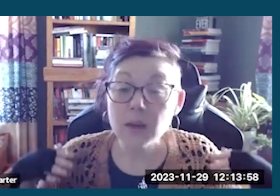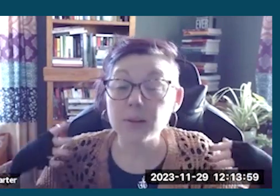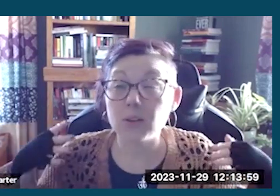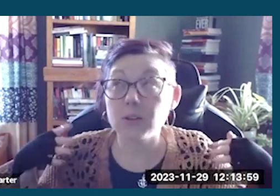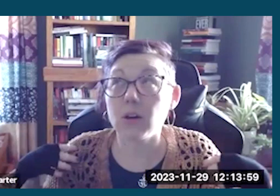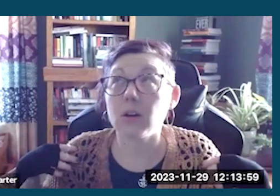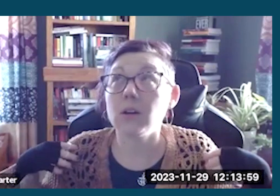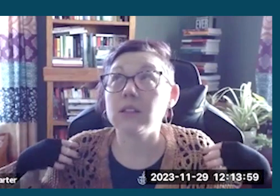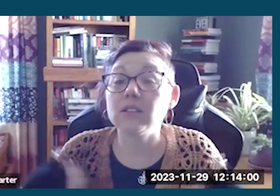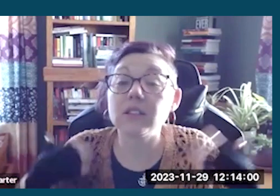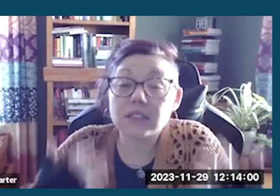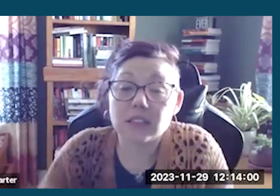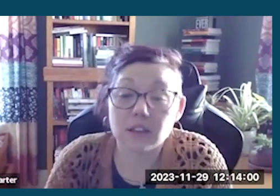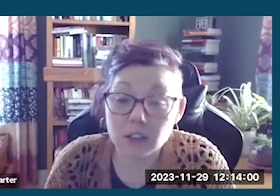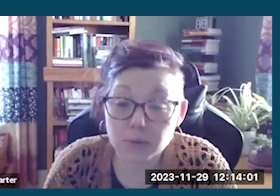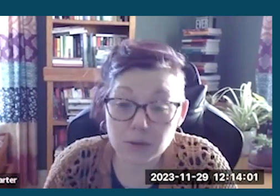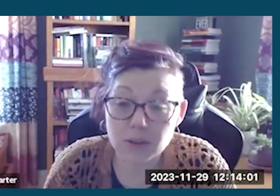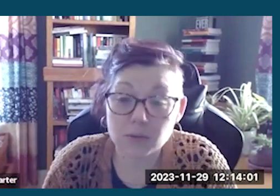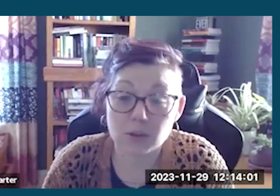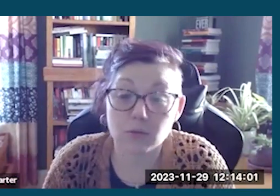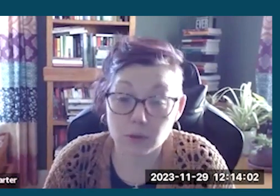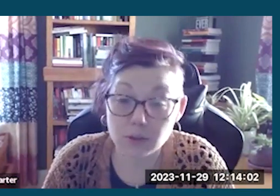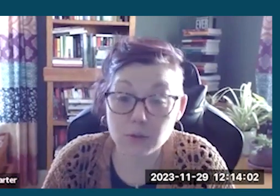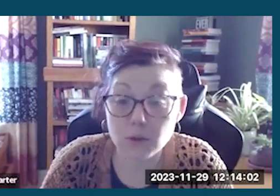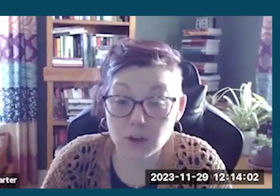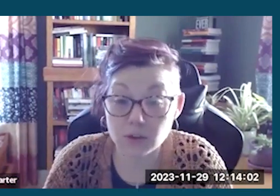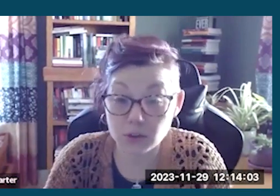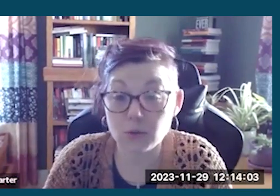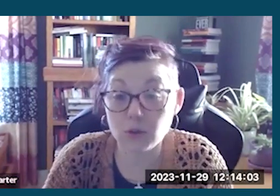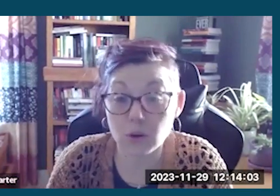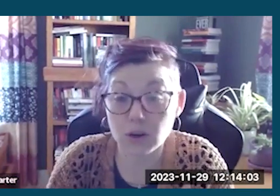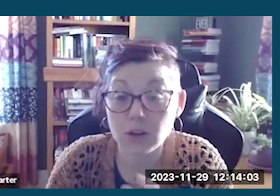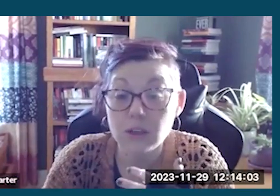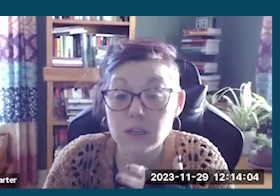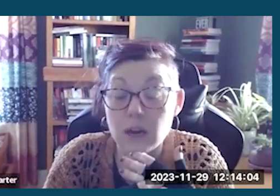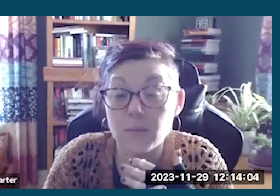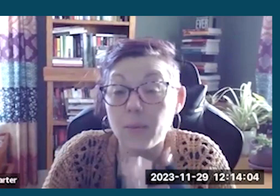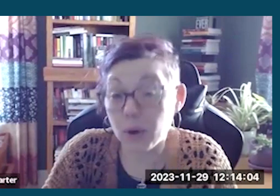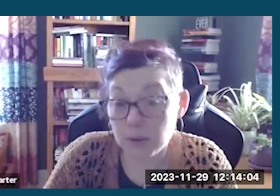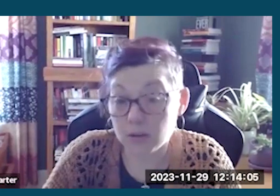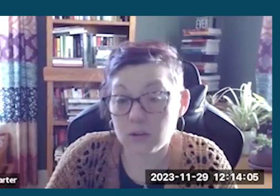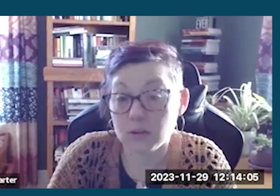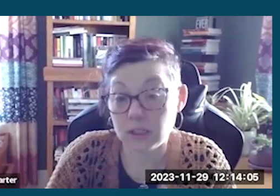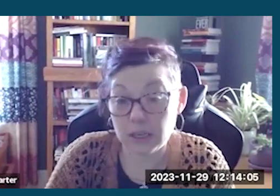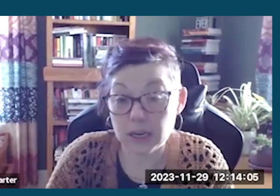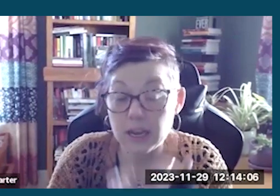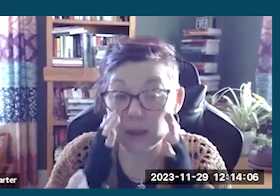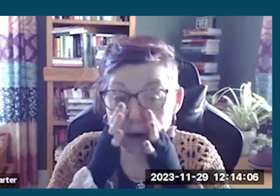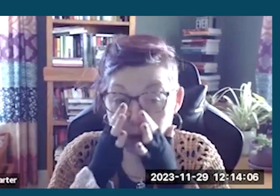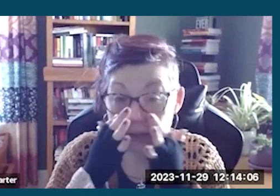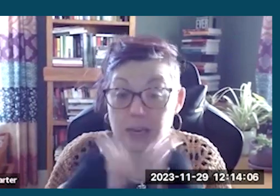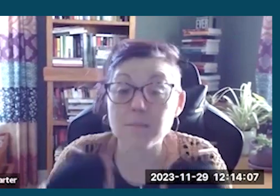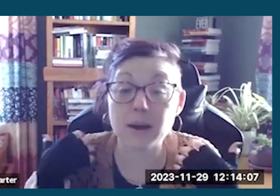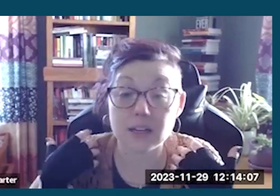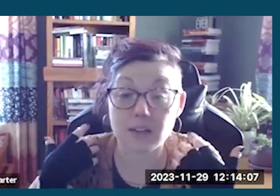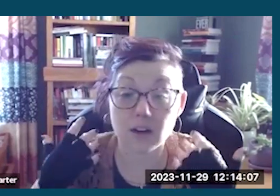job, but those are still things that they're going to bring with them to your appointment or to your clinic, and they